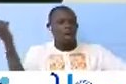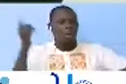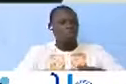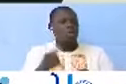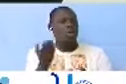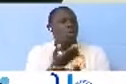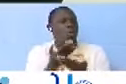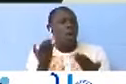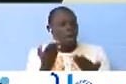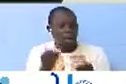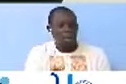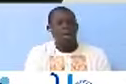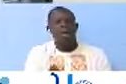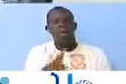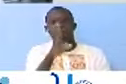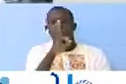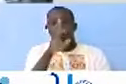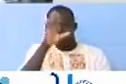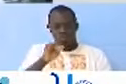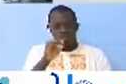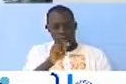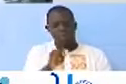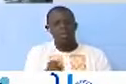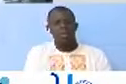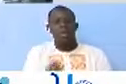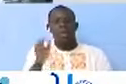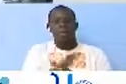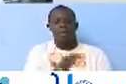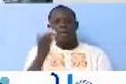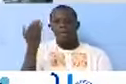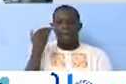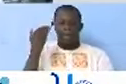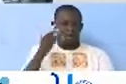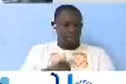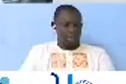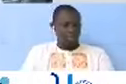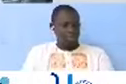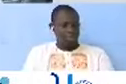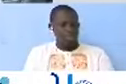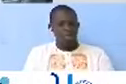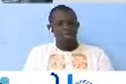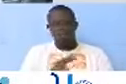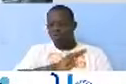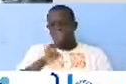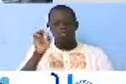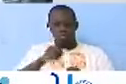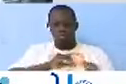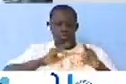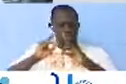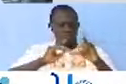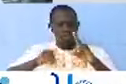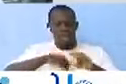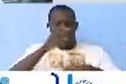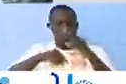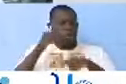because at the time, we couldn't have discussed